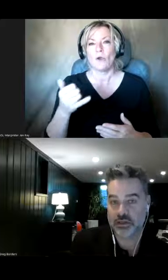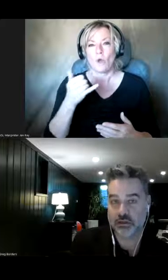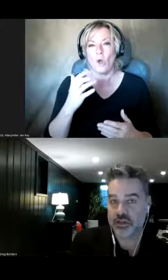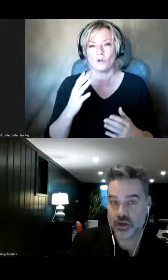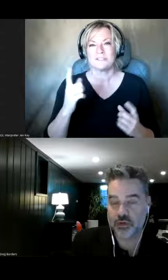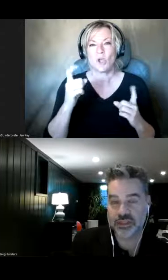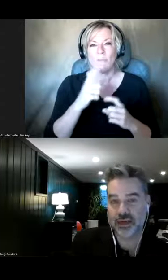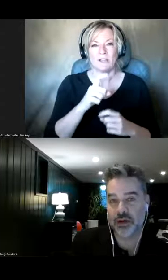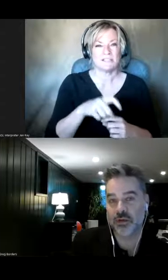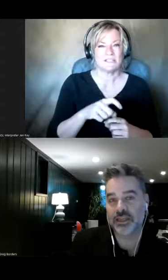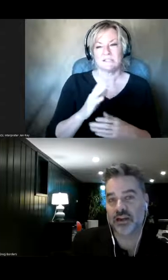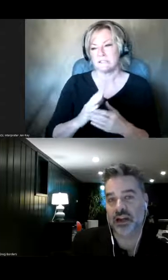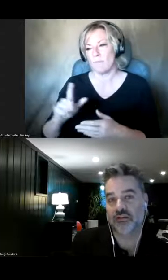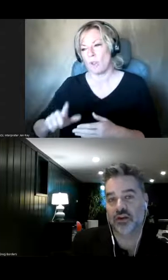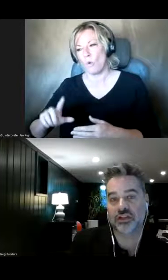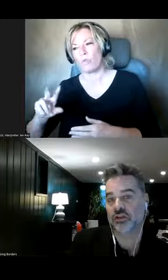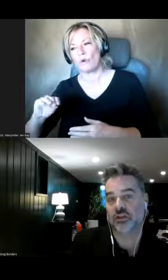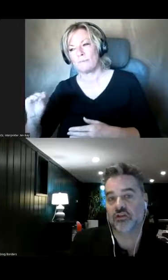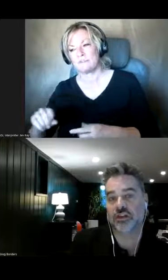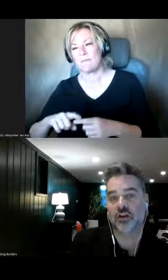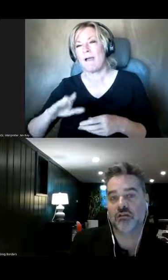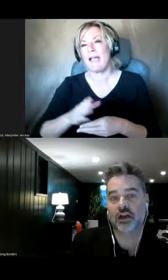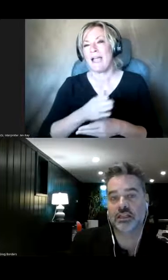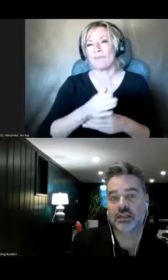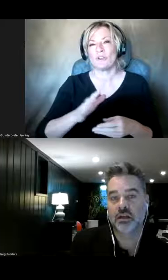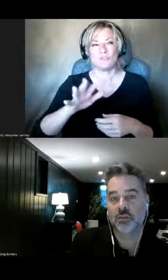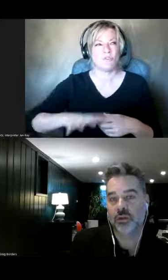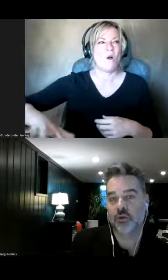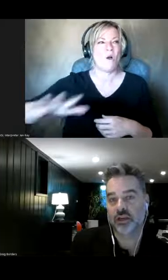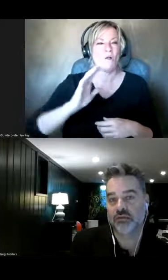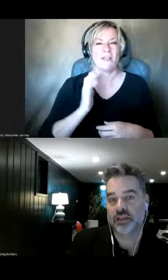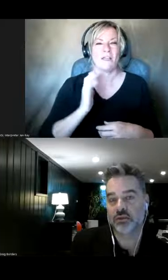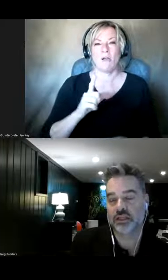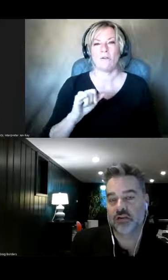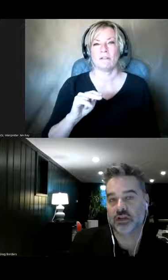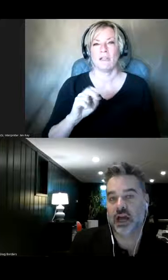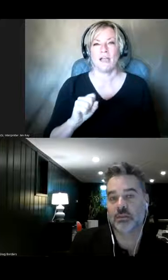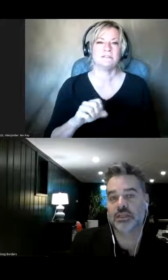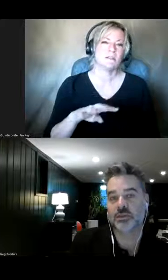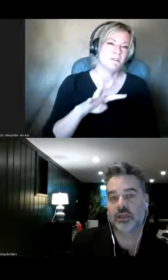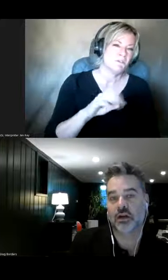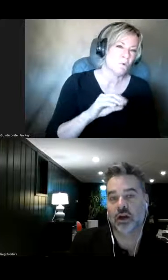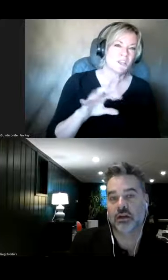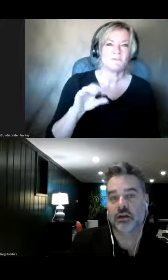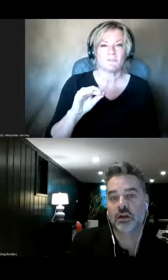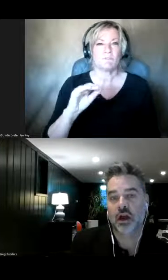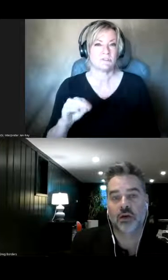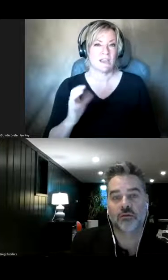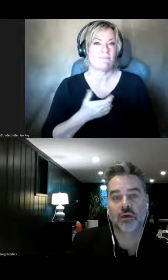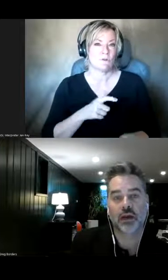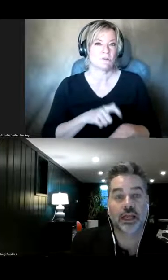Some of them are as low as 30%, but I would say on average, if you look across all of our lines, probably 40 to 50% of our time is spent